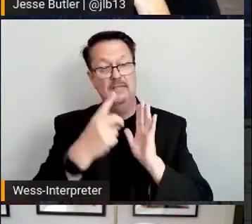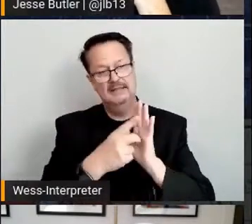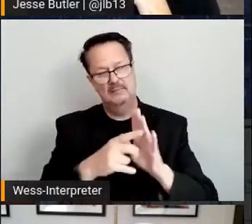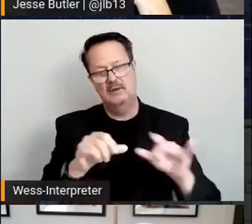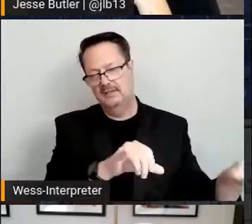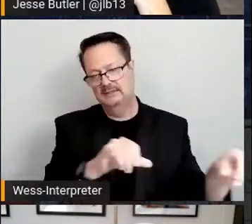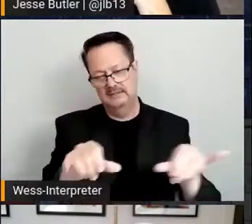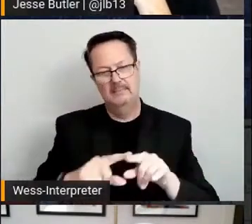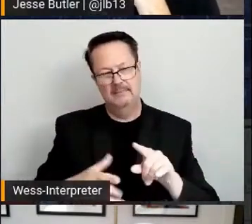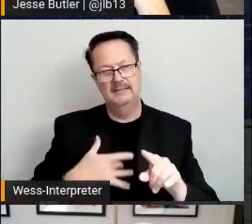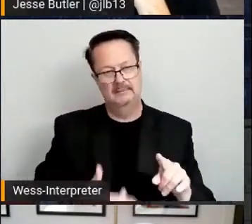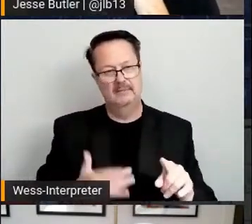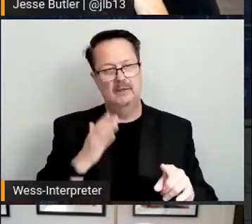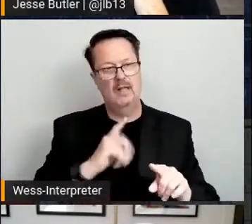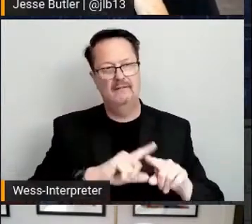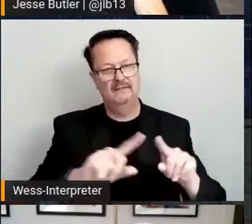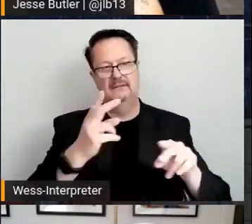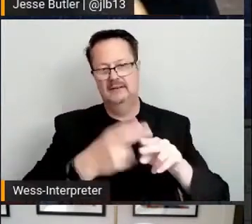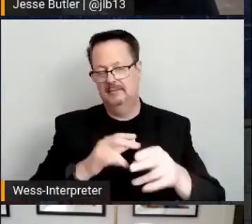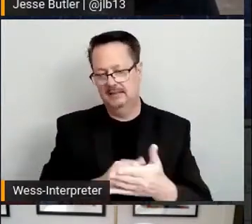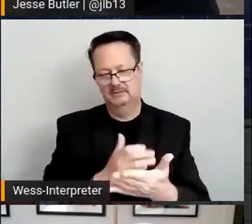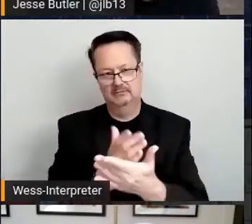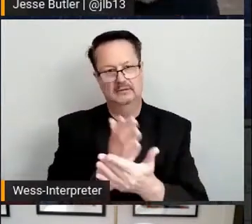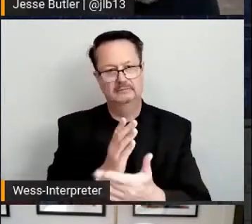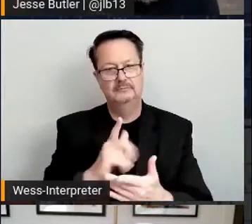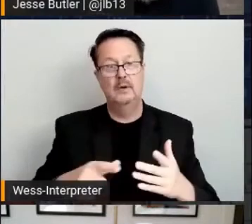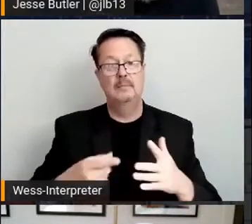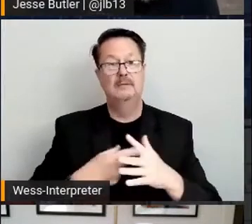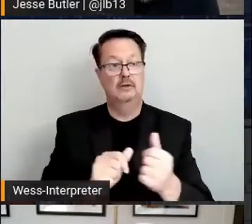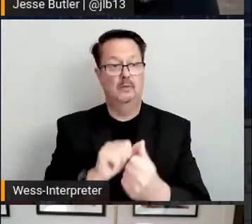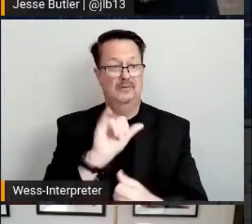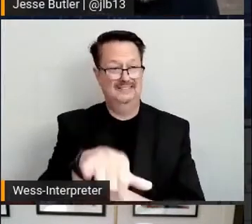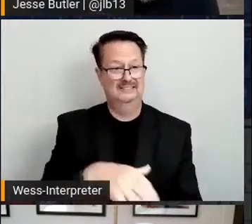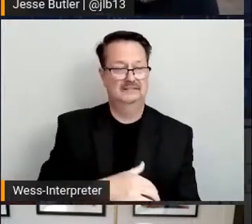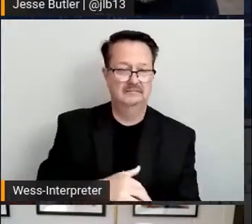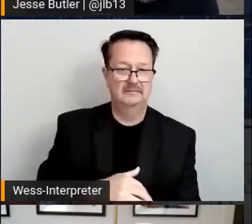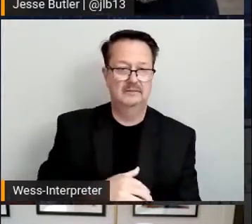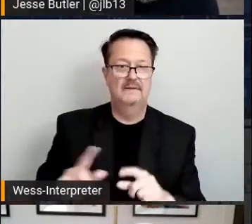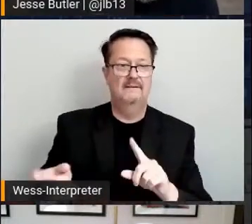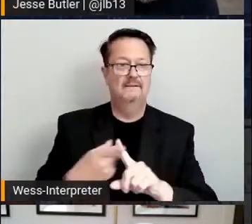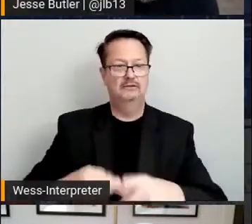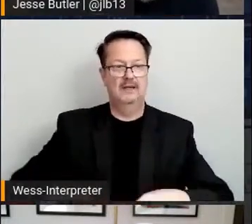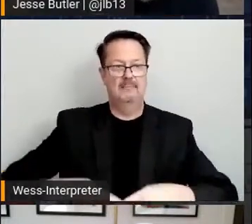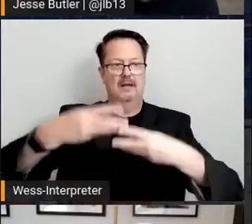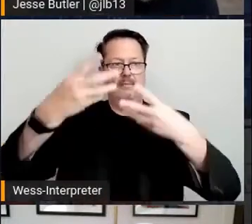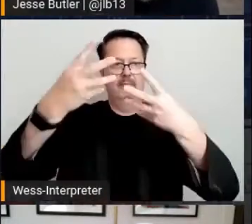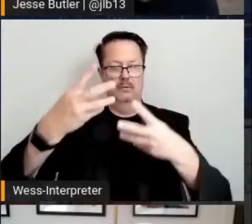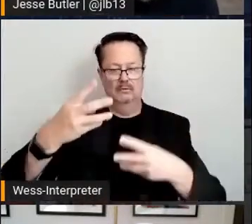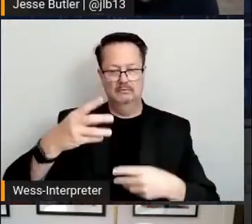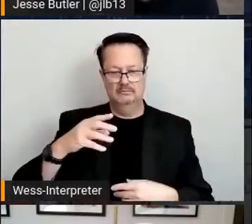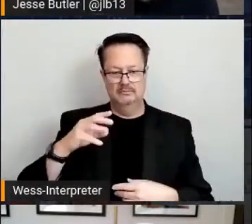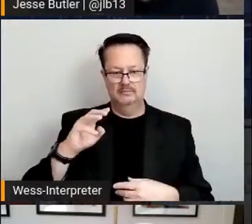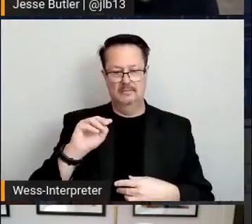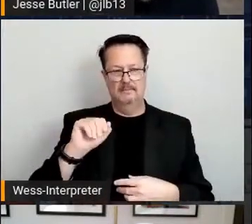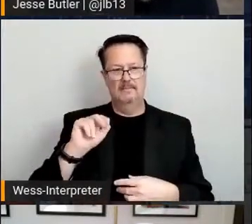totally different names. It's totally OK. So I'm going to start with this. I'm going to apply this manifest, S3